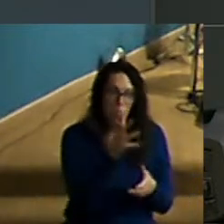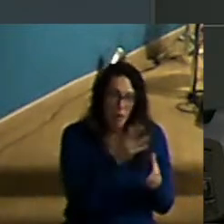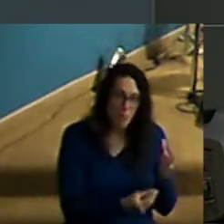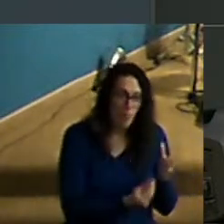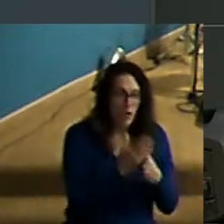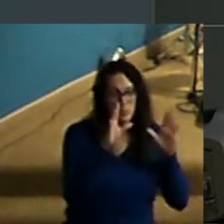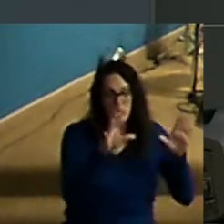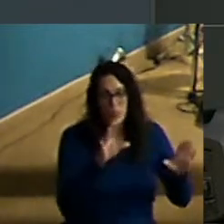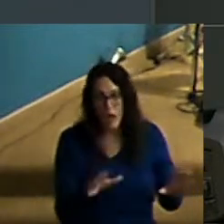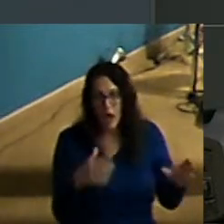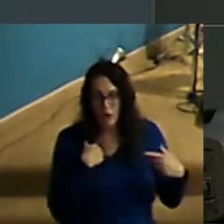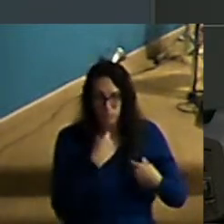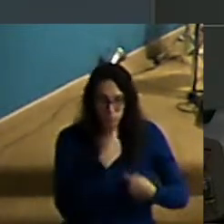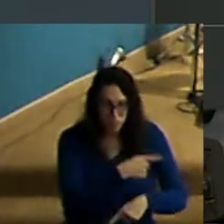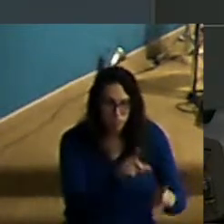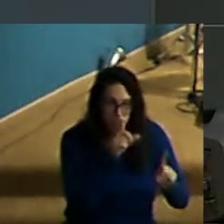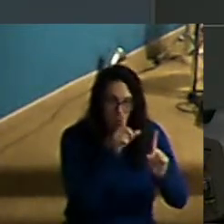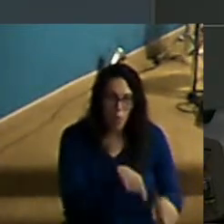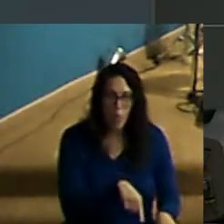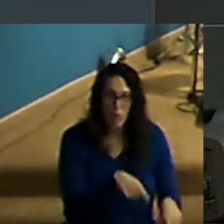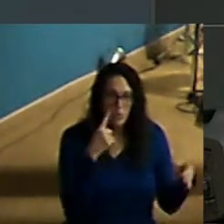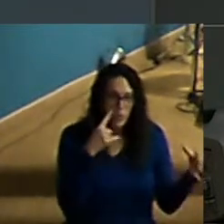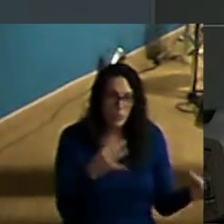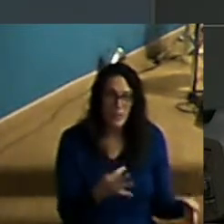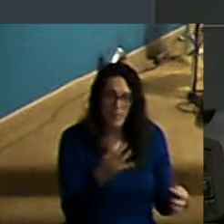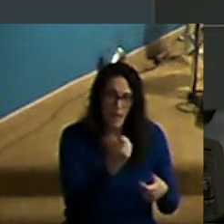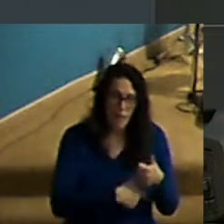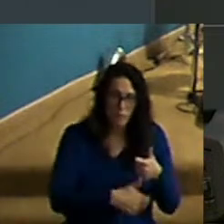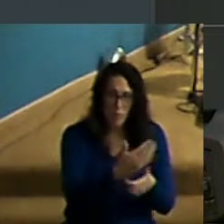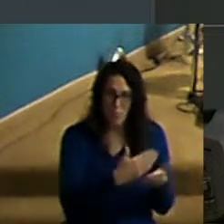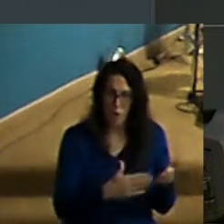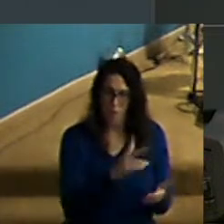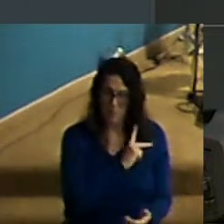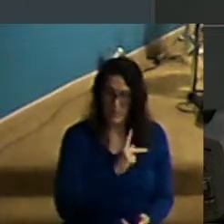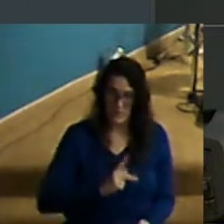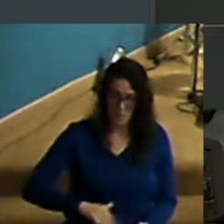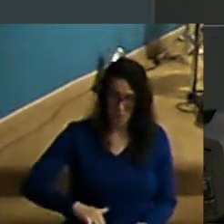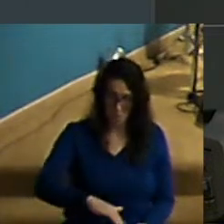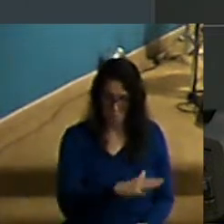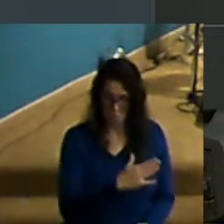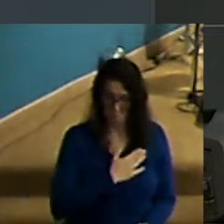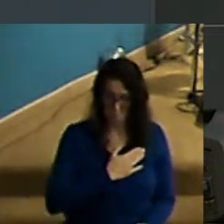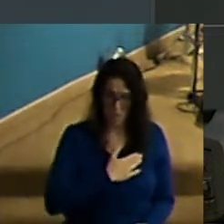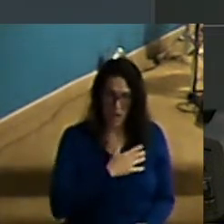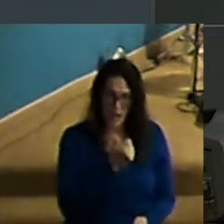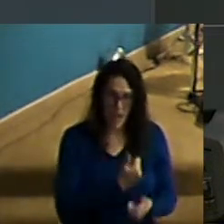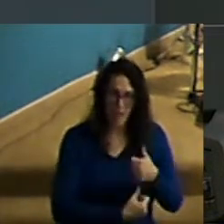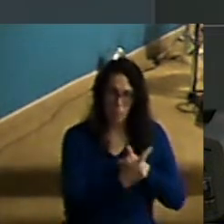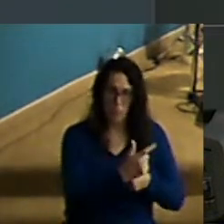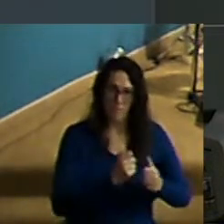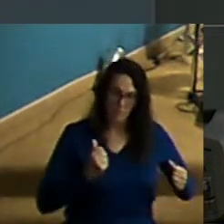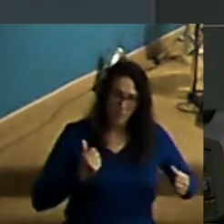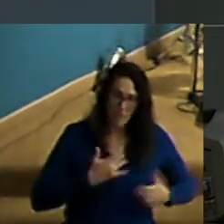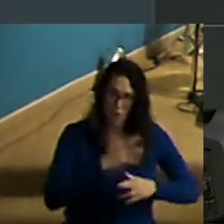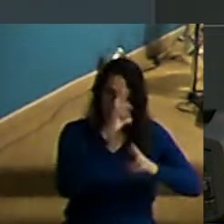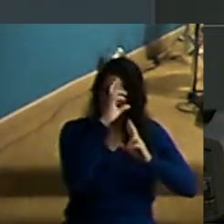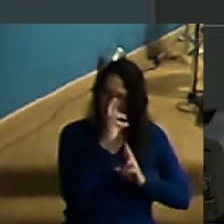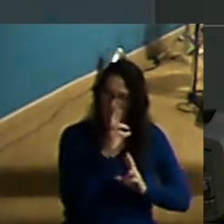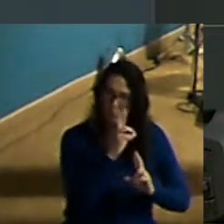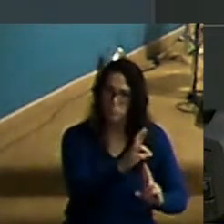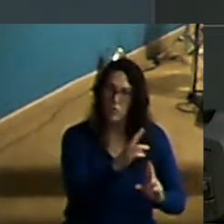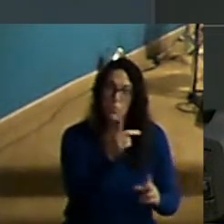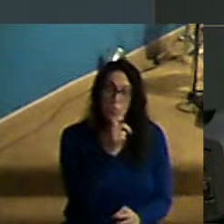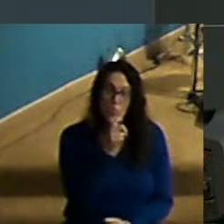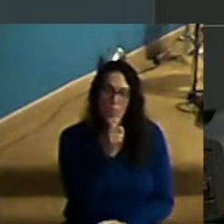greatly. I issue a decree that in every part of my kingdom, people must fear and reverence the God of